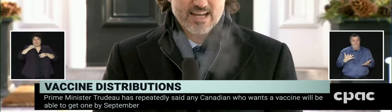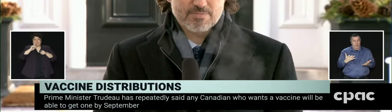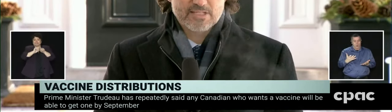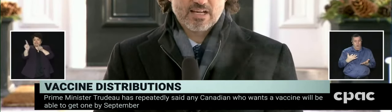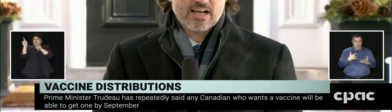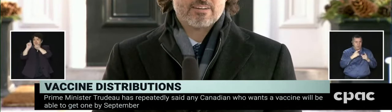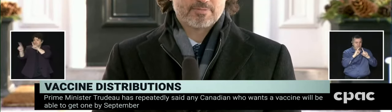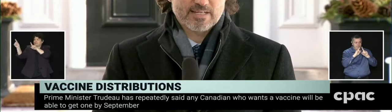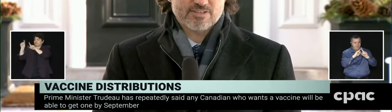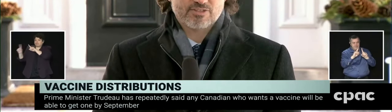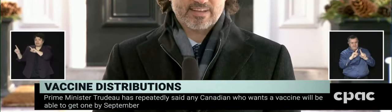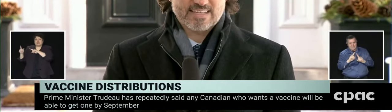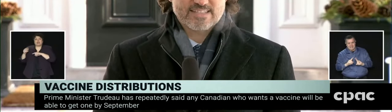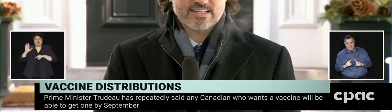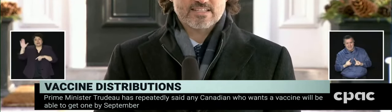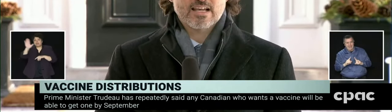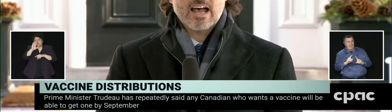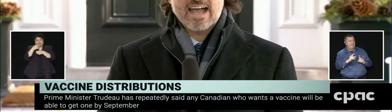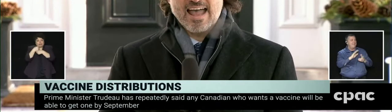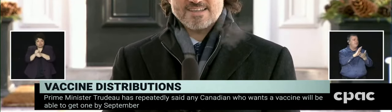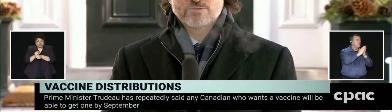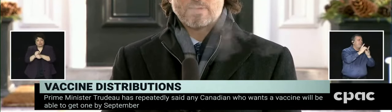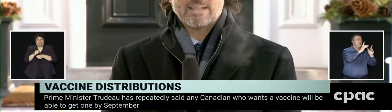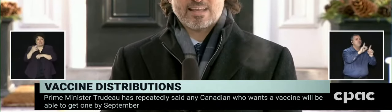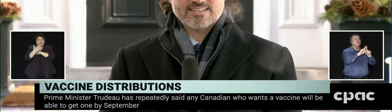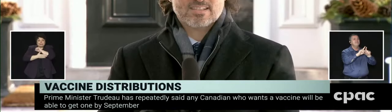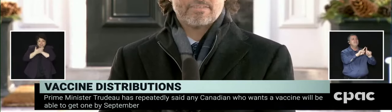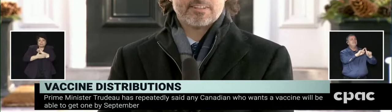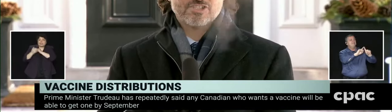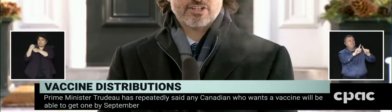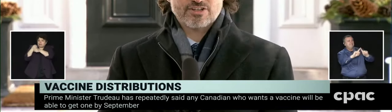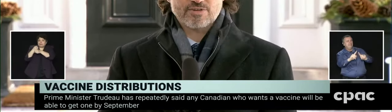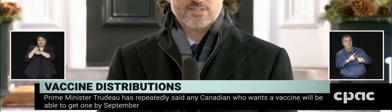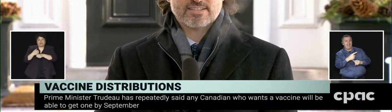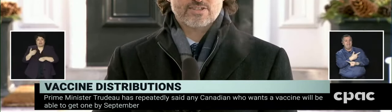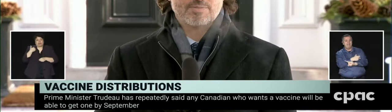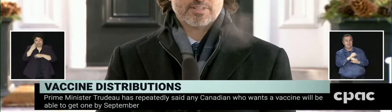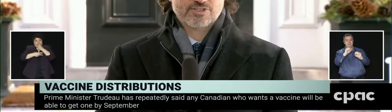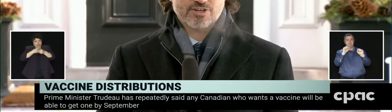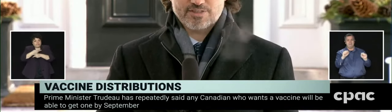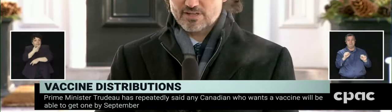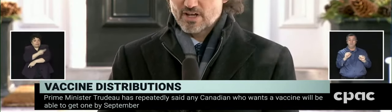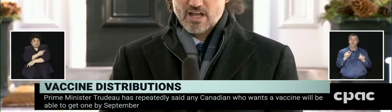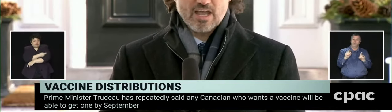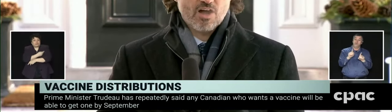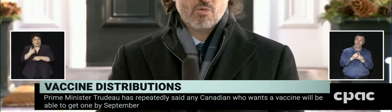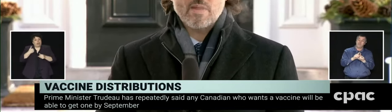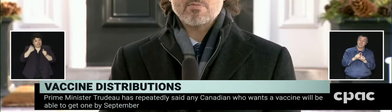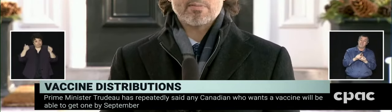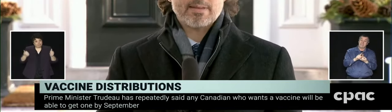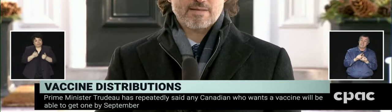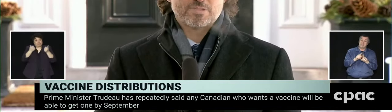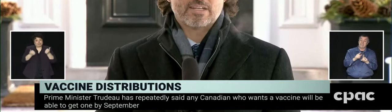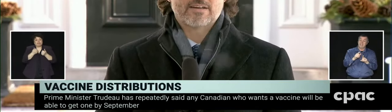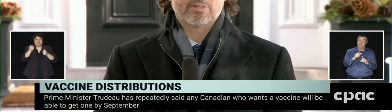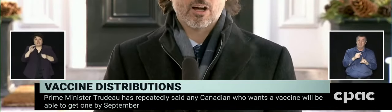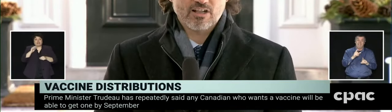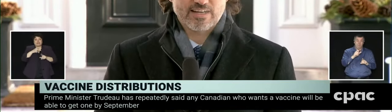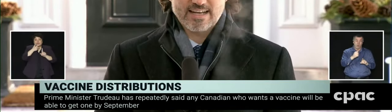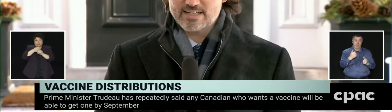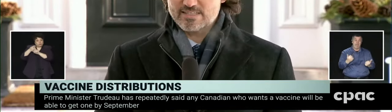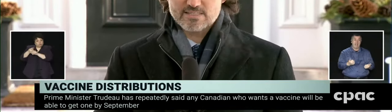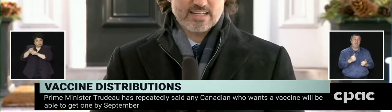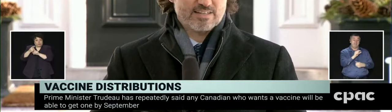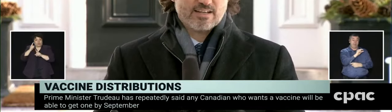and types of potential vaccines, as well as sufficient doses to ensure that we would be able to cover